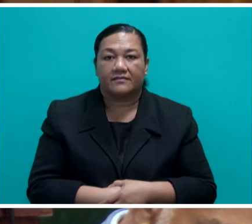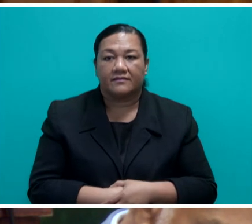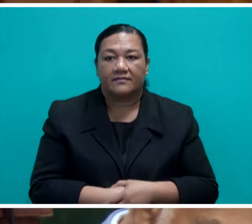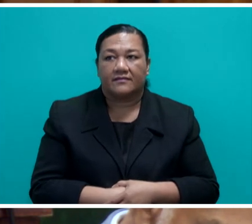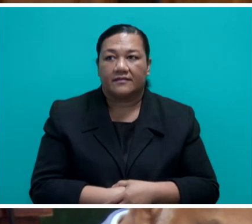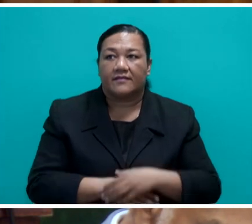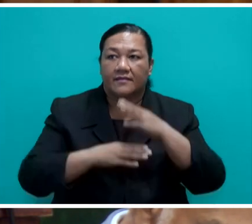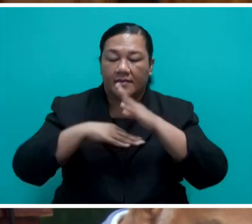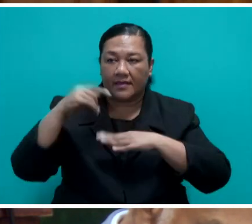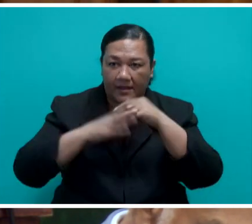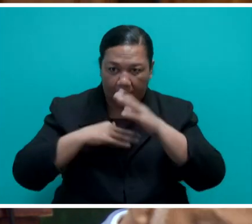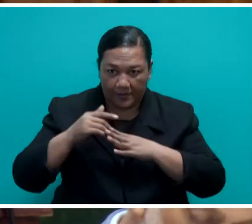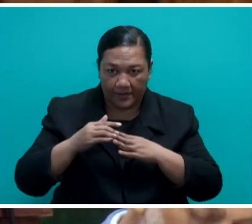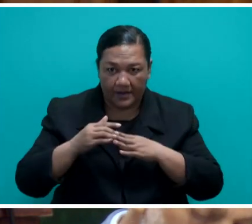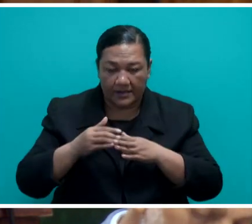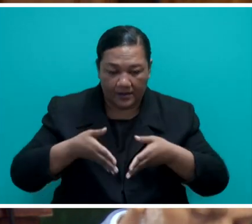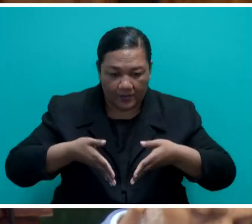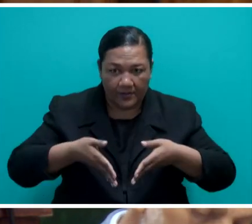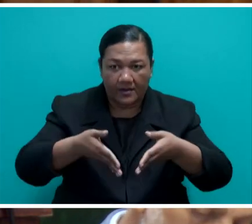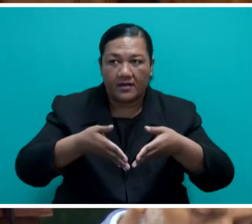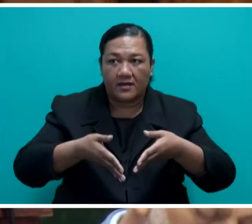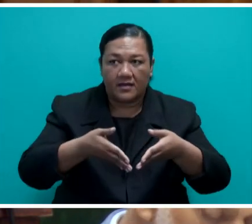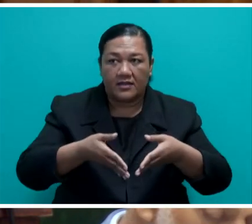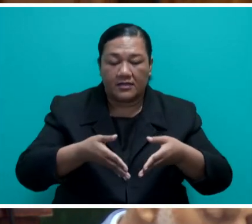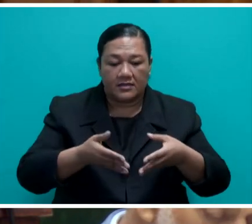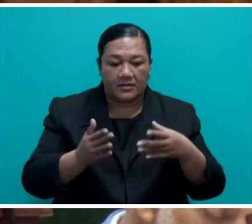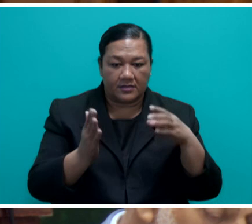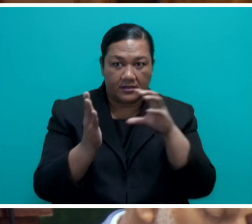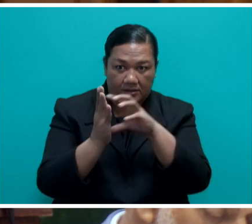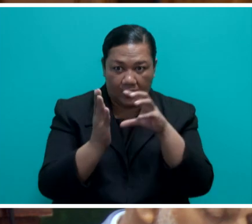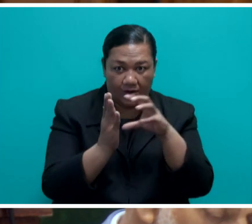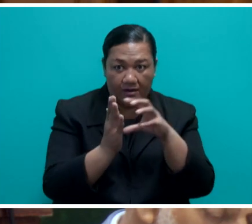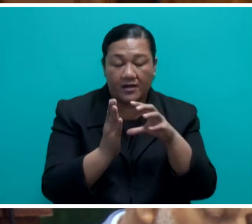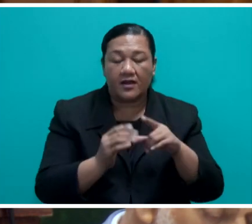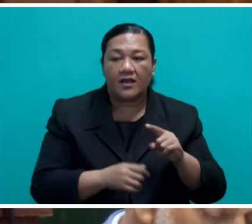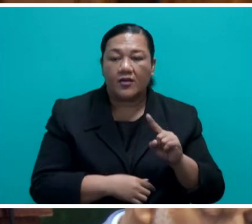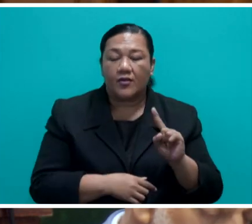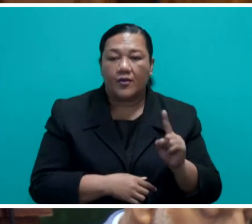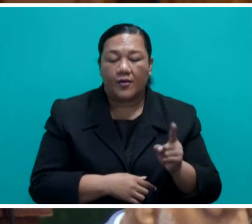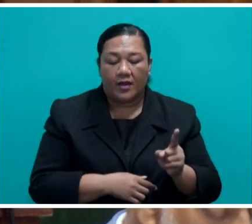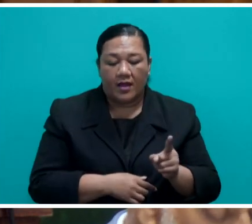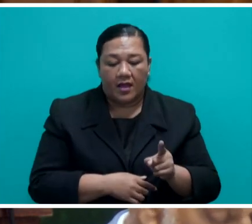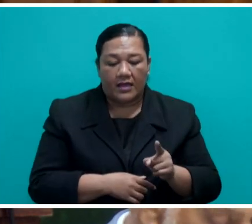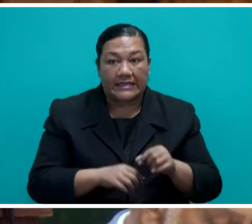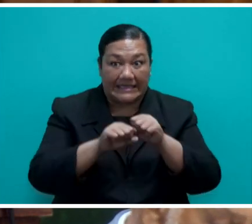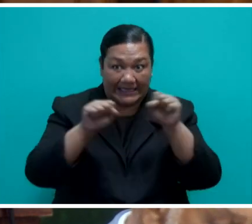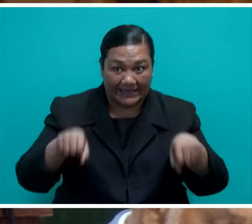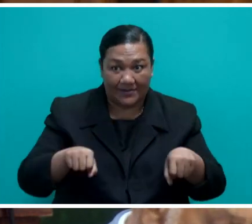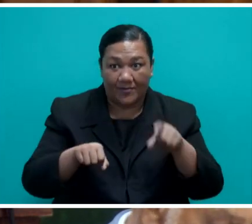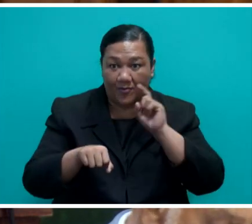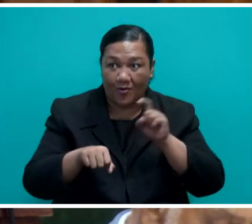building new ones, installing suitable water management systems, and enforcing soil conservation